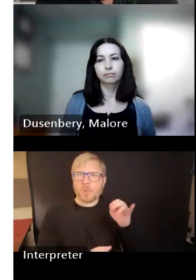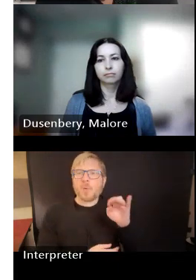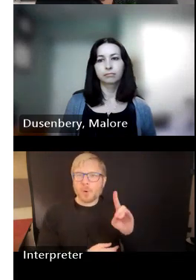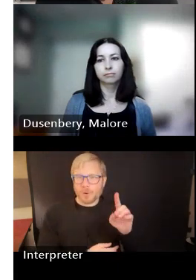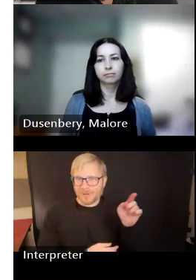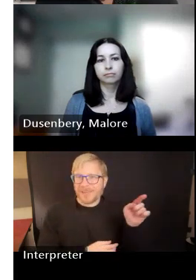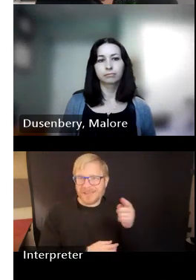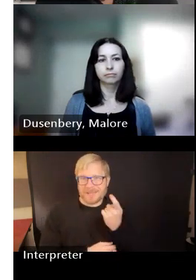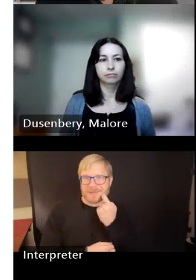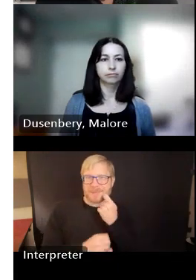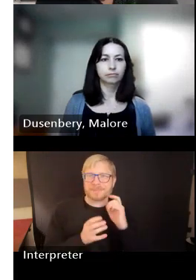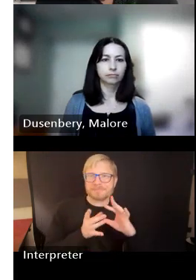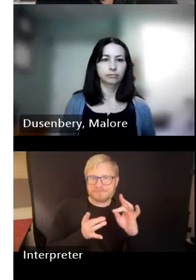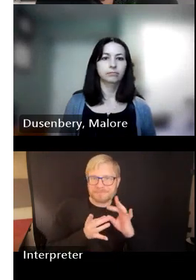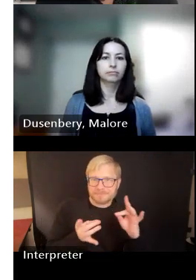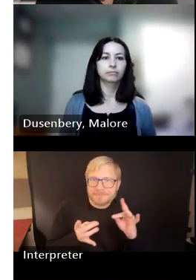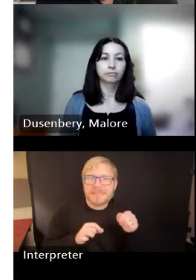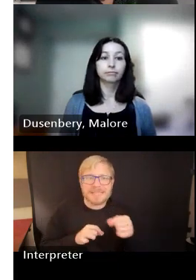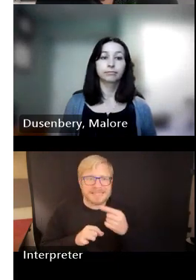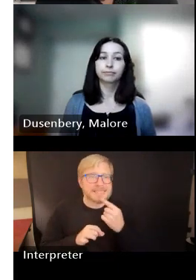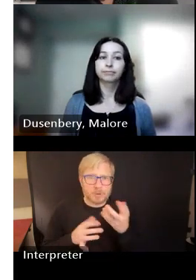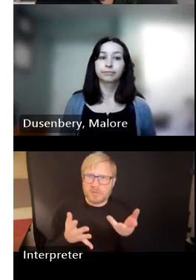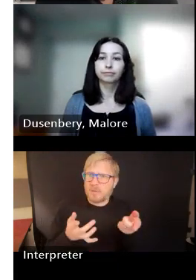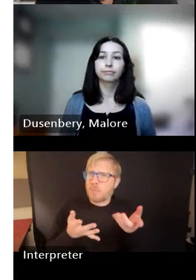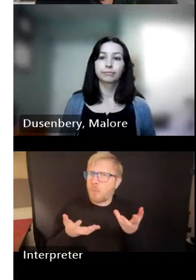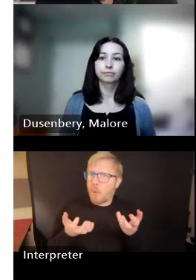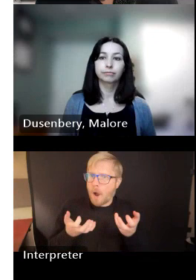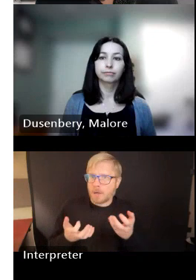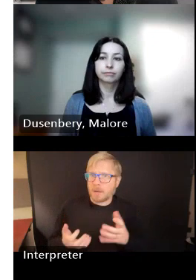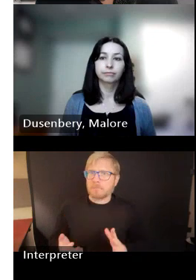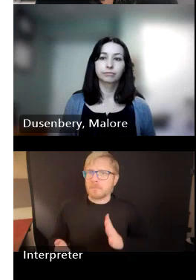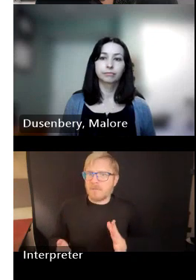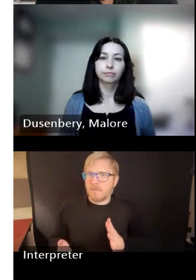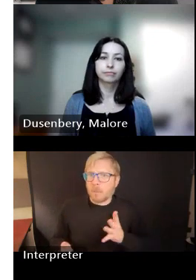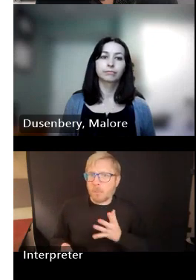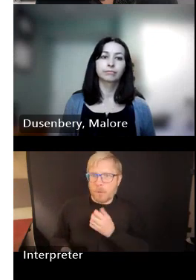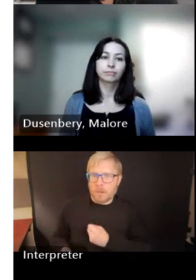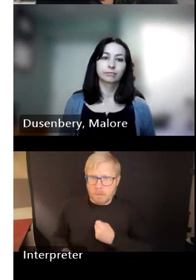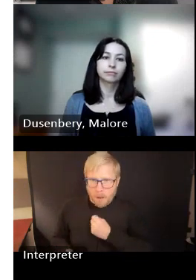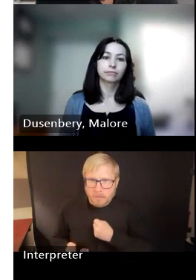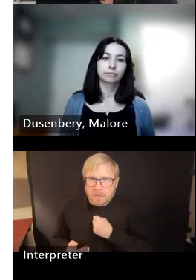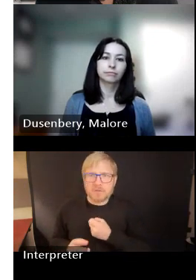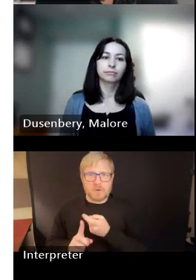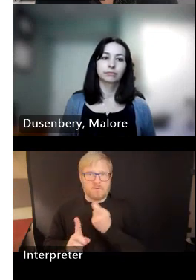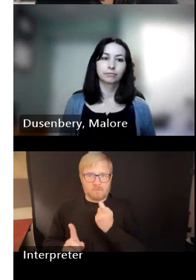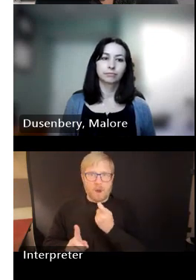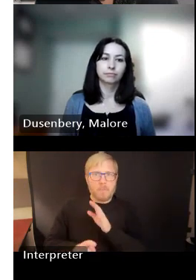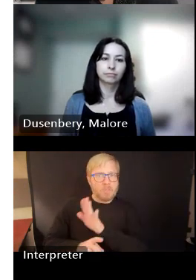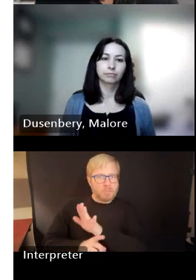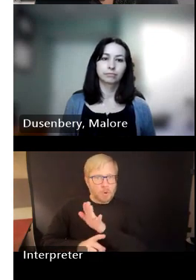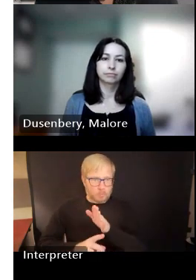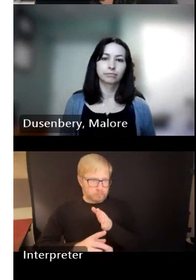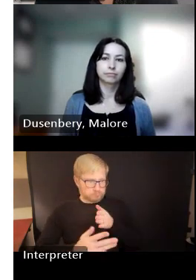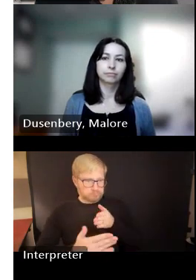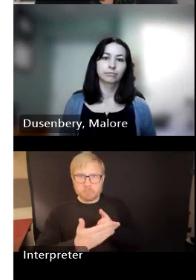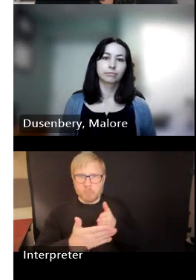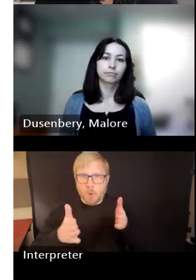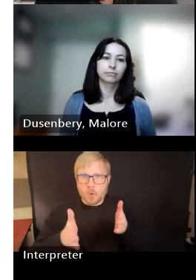wanted an apology from the person who harmed them, but whether they would get it or not, that remained as a question.